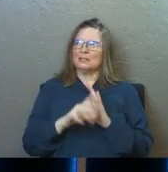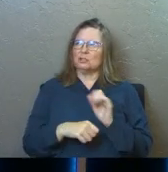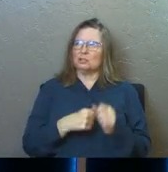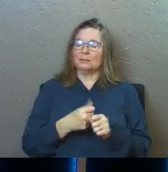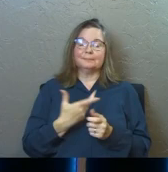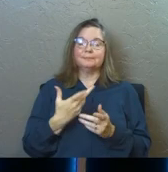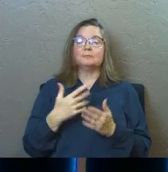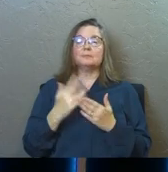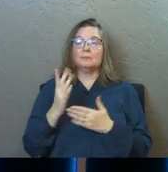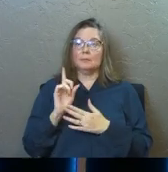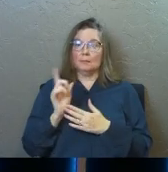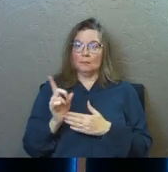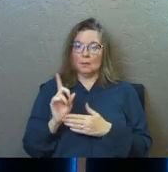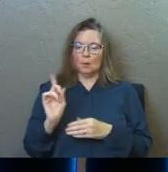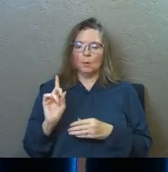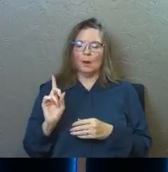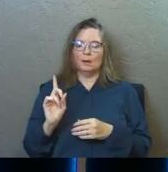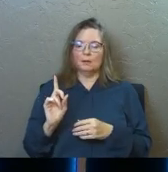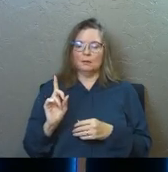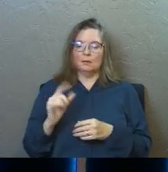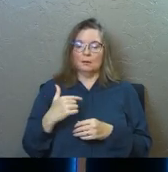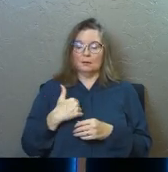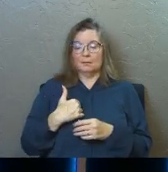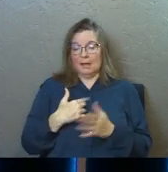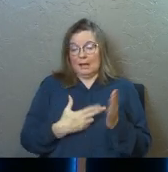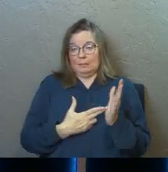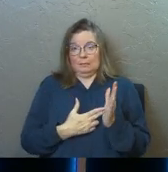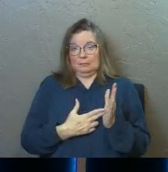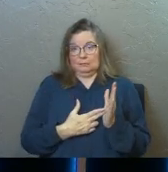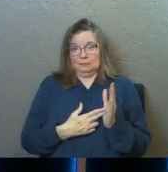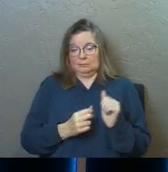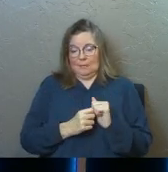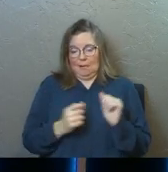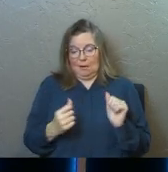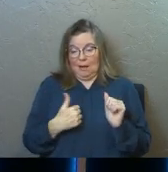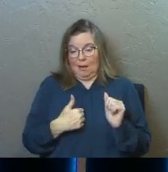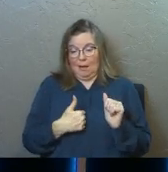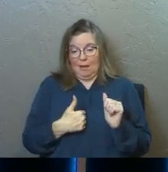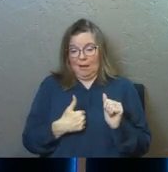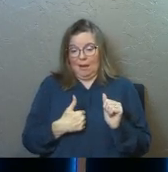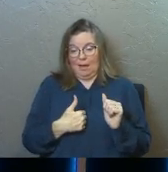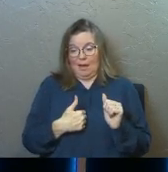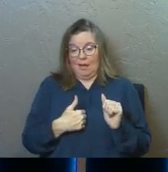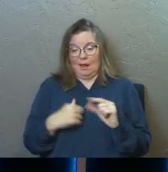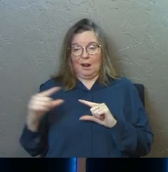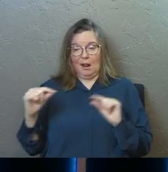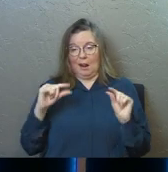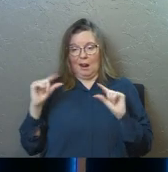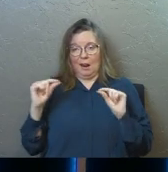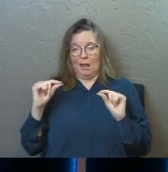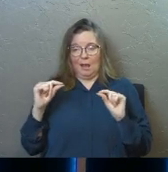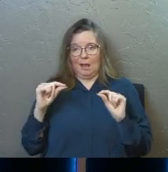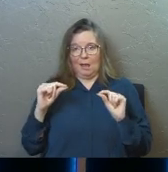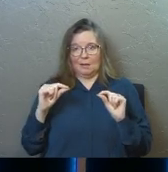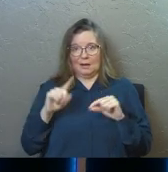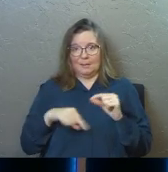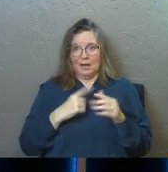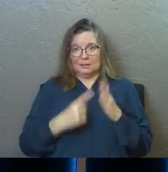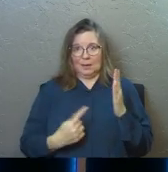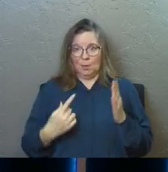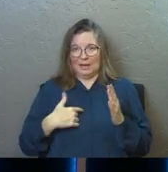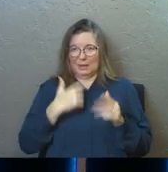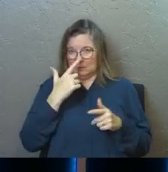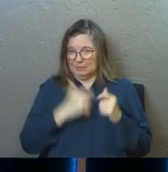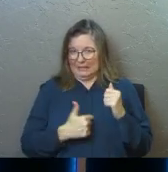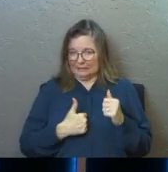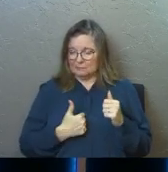year, and there was a moment where, I'm just going to be brutally honest, I was talking terribly about somebody, and